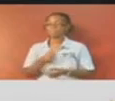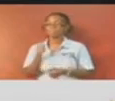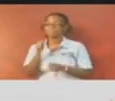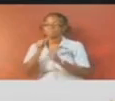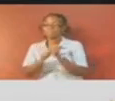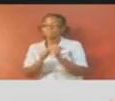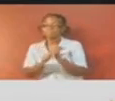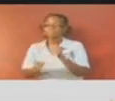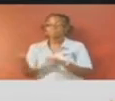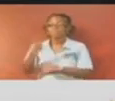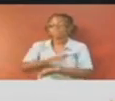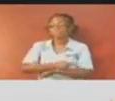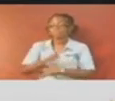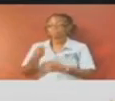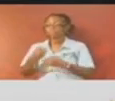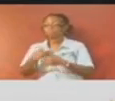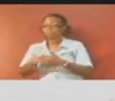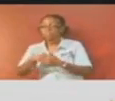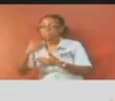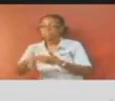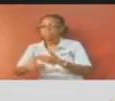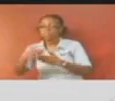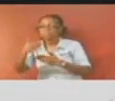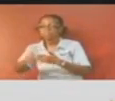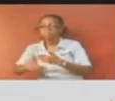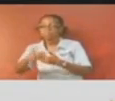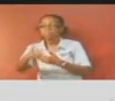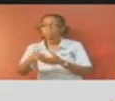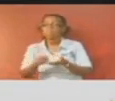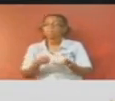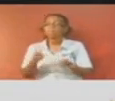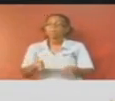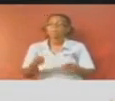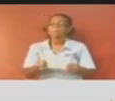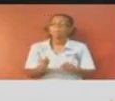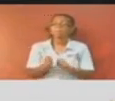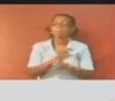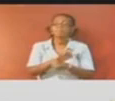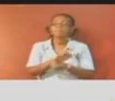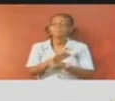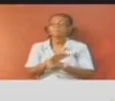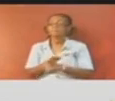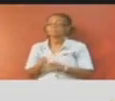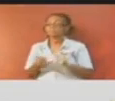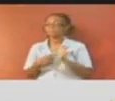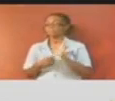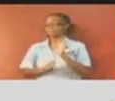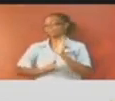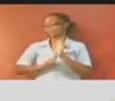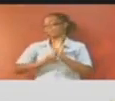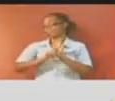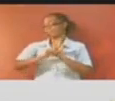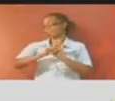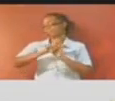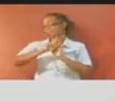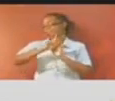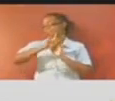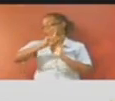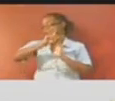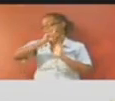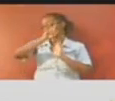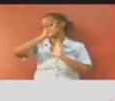epidemic curve. And this curve shows, as we've been saying, that upward trend of taller and taller